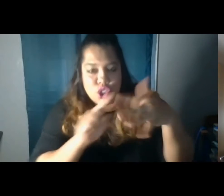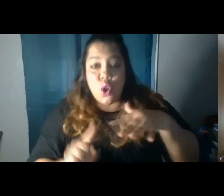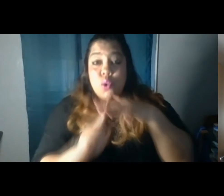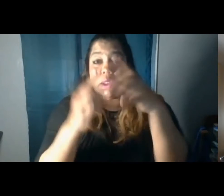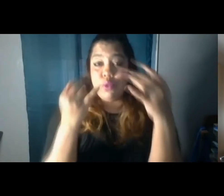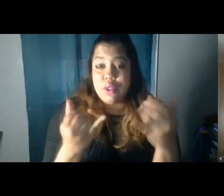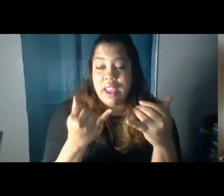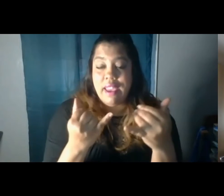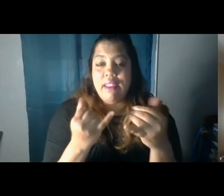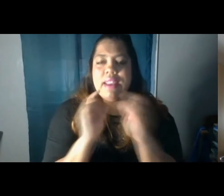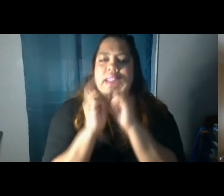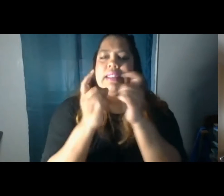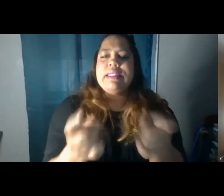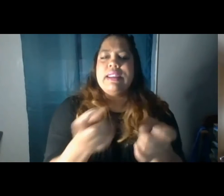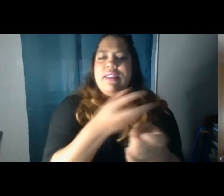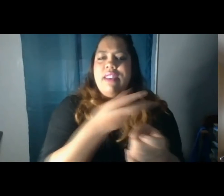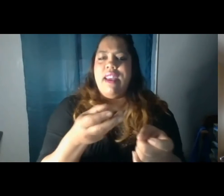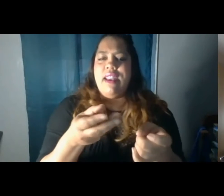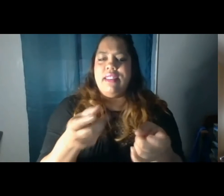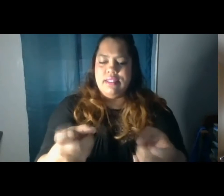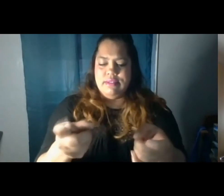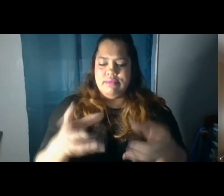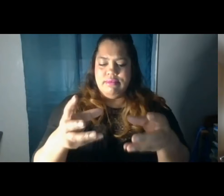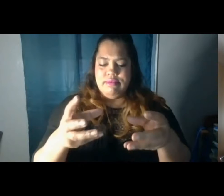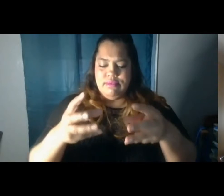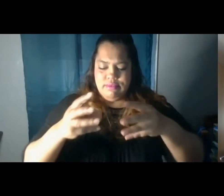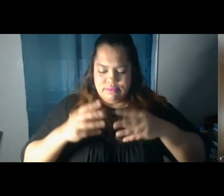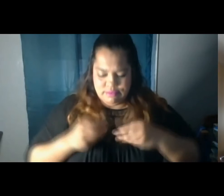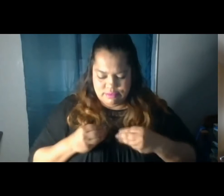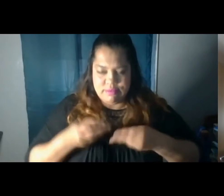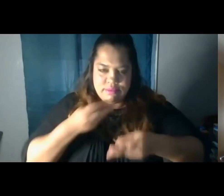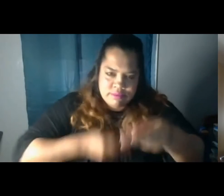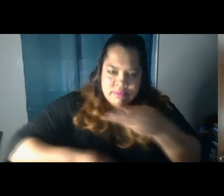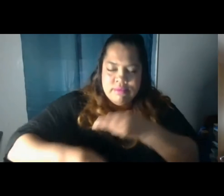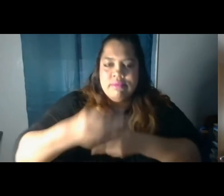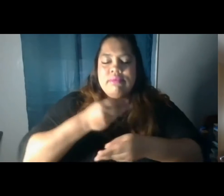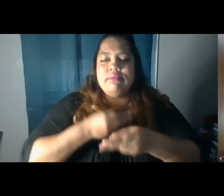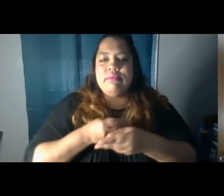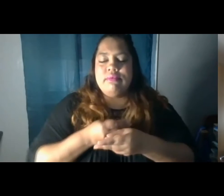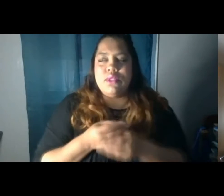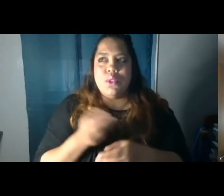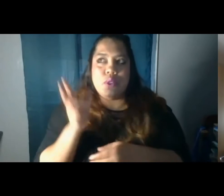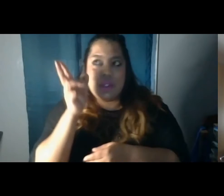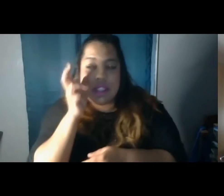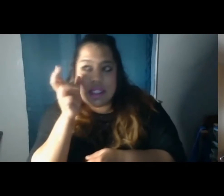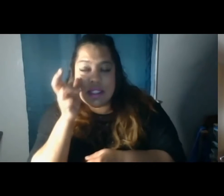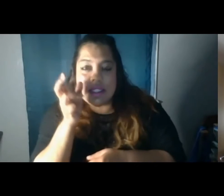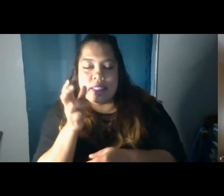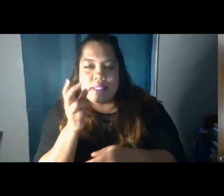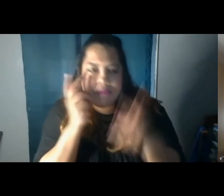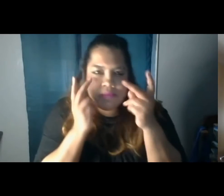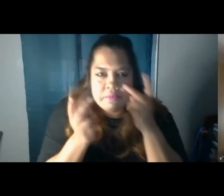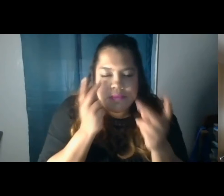to receive the word, this message from Reverend Dr. Raymont Anderson, to know